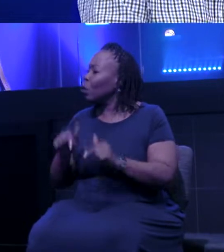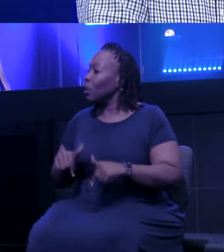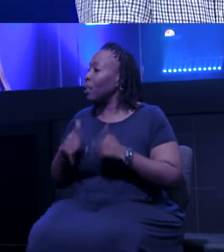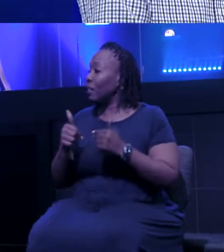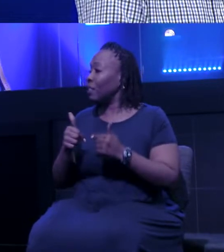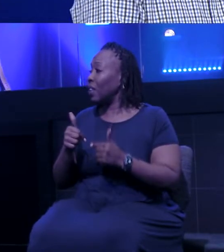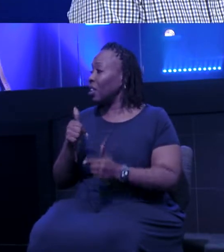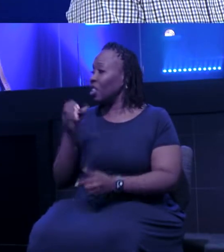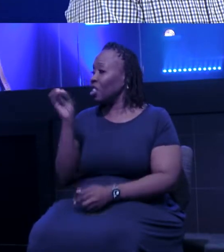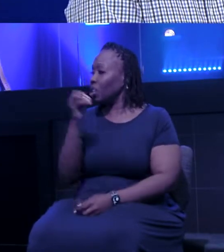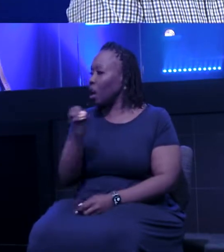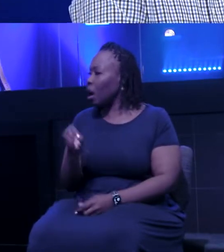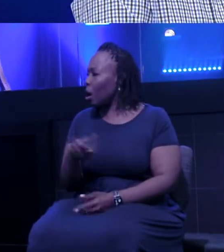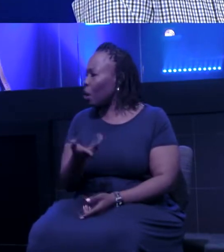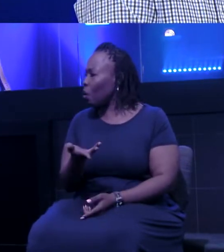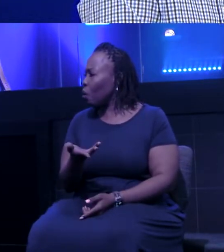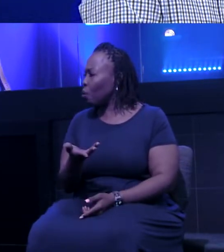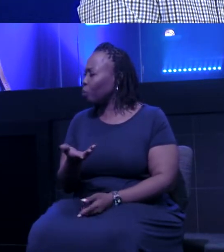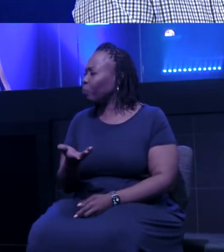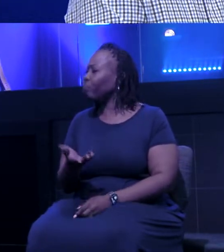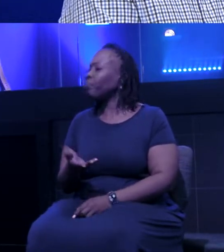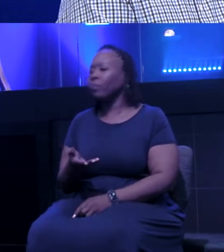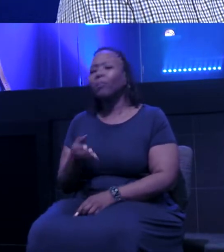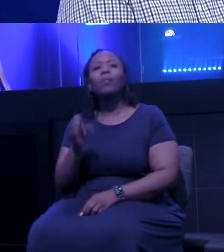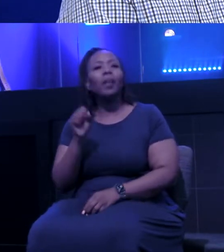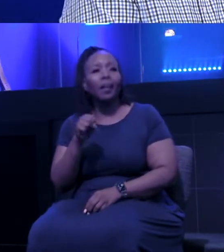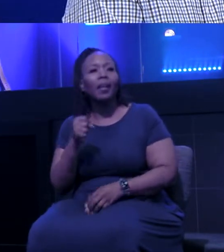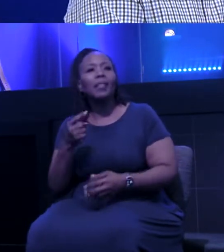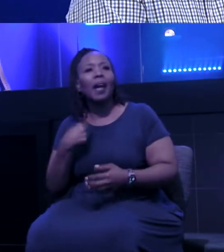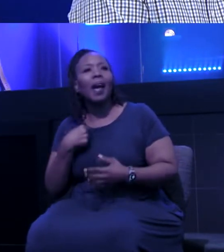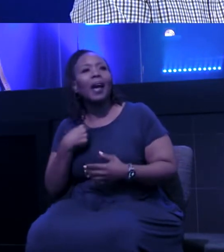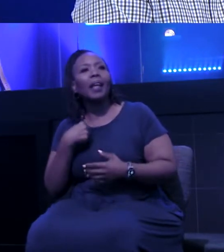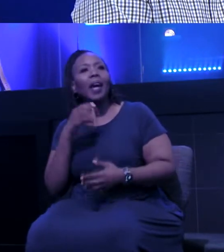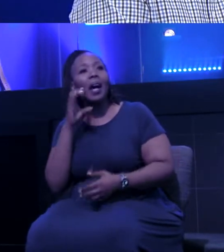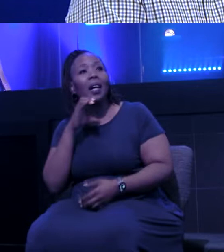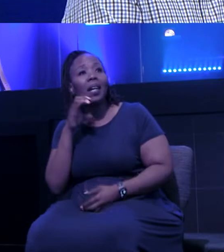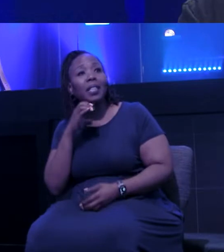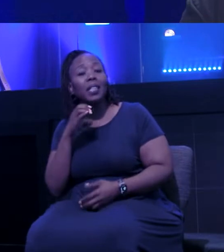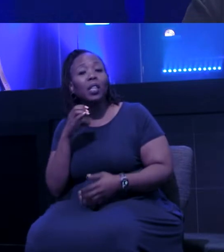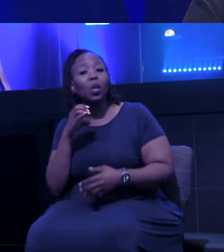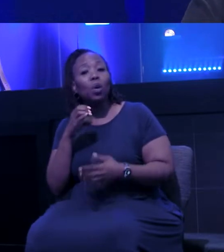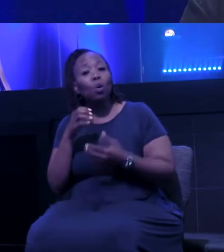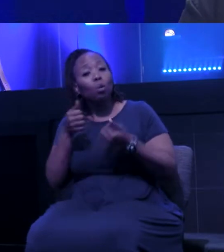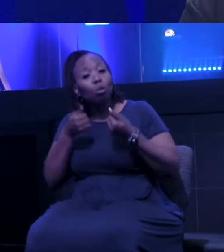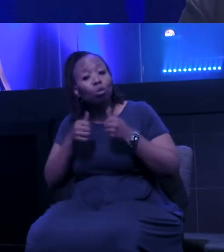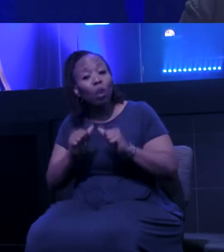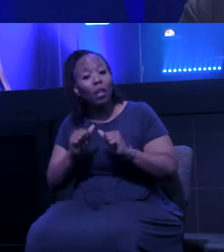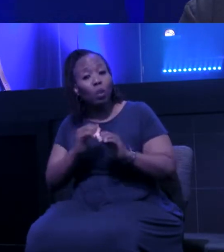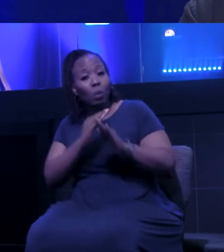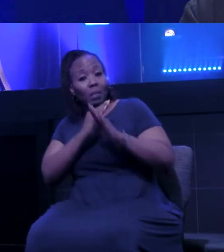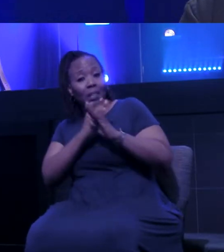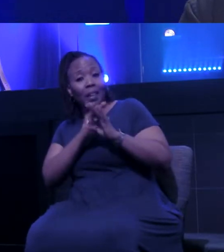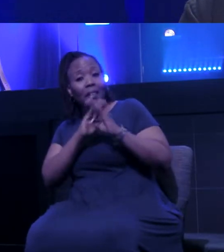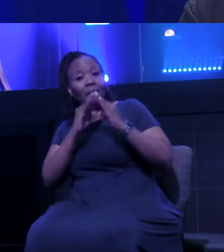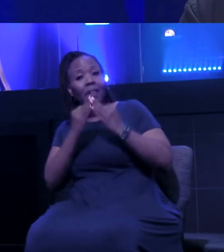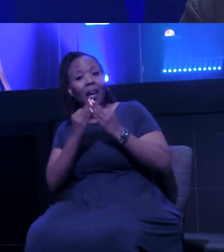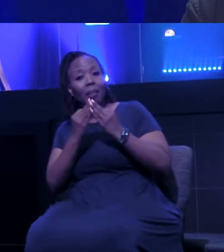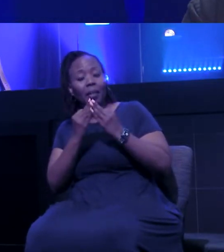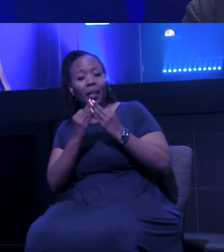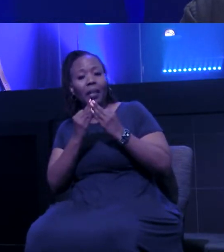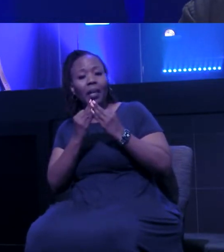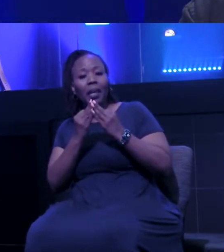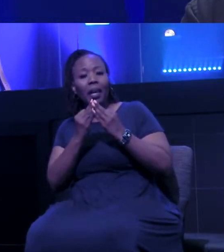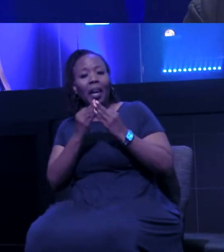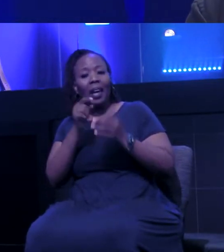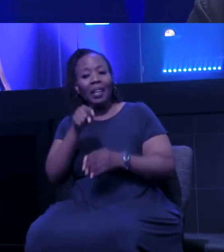okay. No, great. Yeah, thank you. Yeah, I had a cousin who tried to defend my family, protect our family, and he